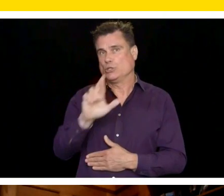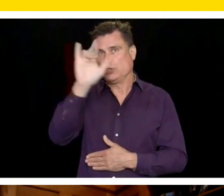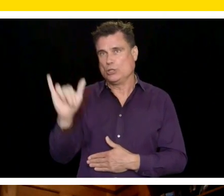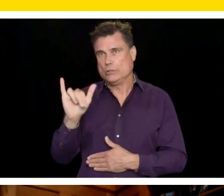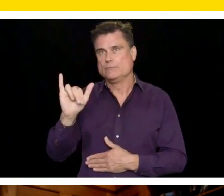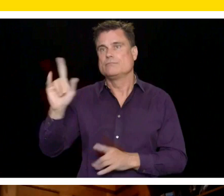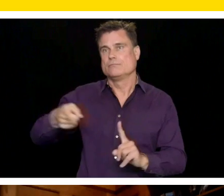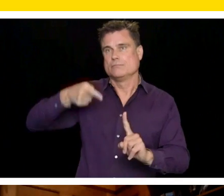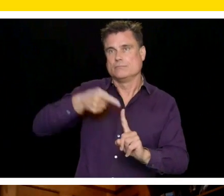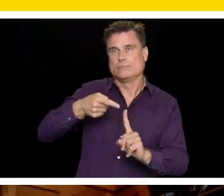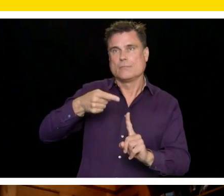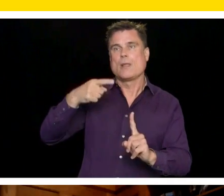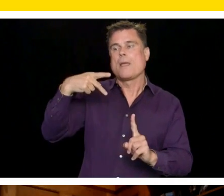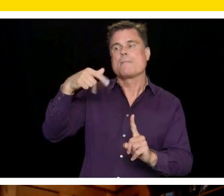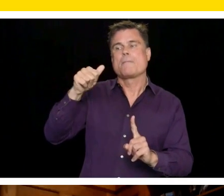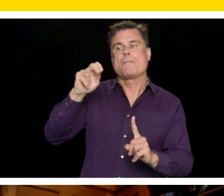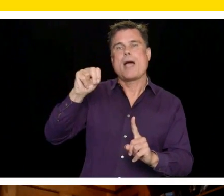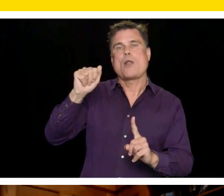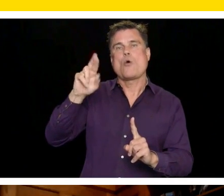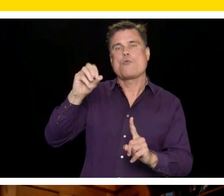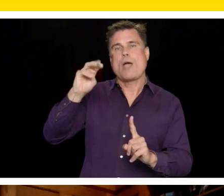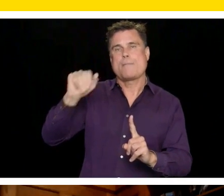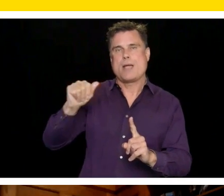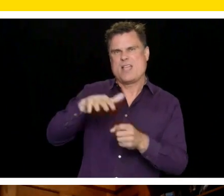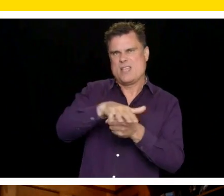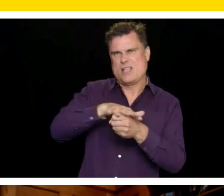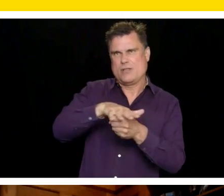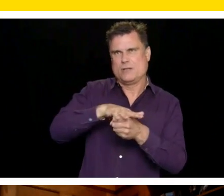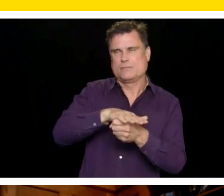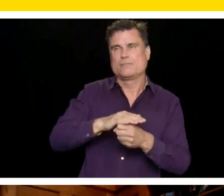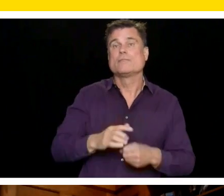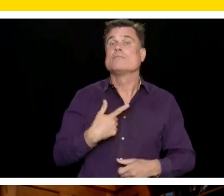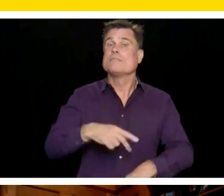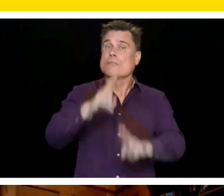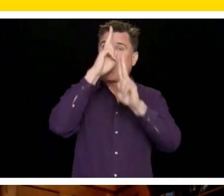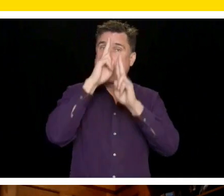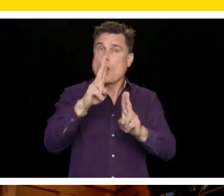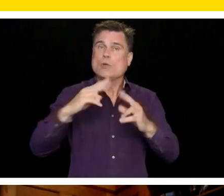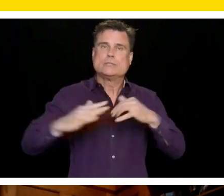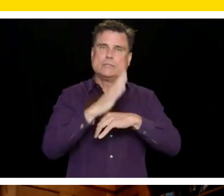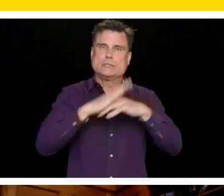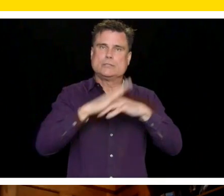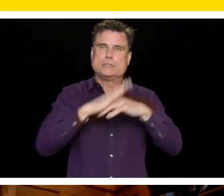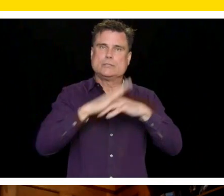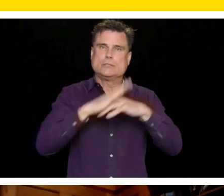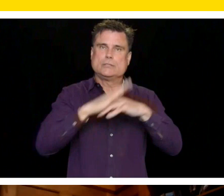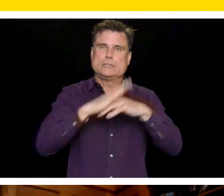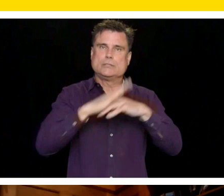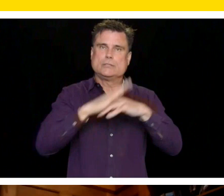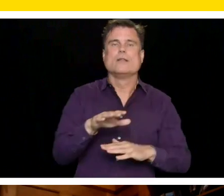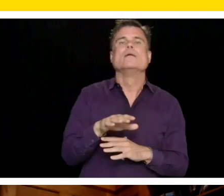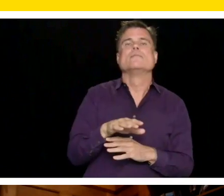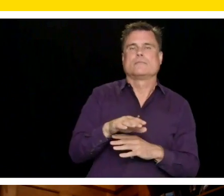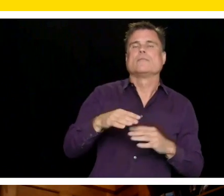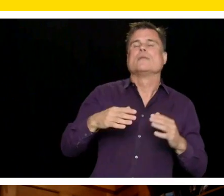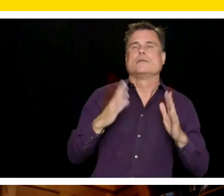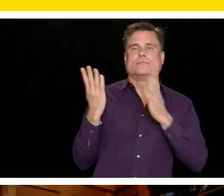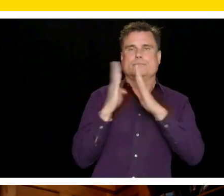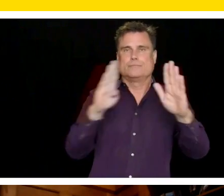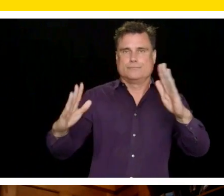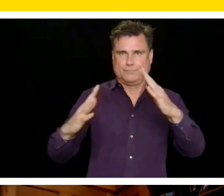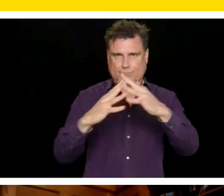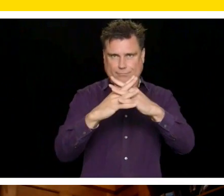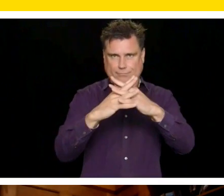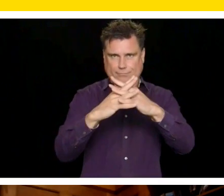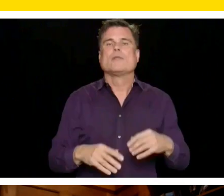I am speaking from the territory of the Catesy, the Semiamu, and the Kwantlen peoples. That a lot of you will